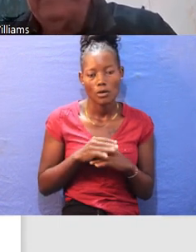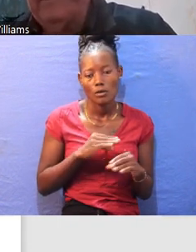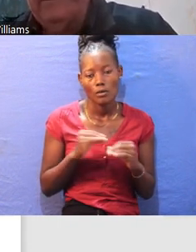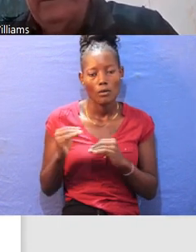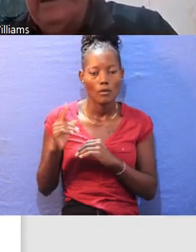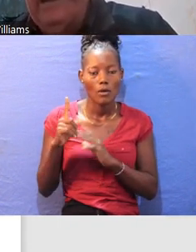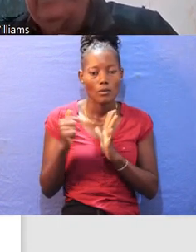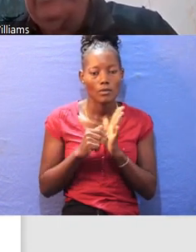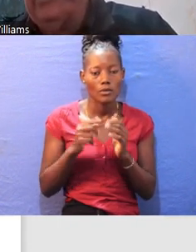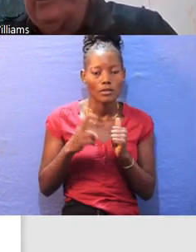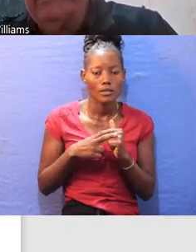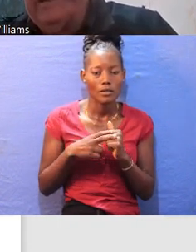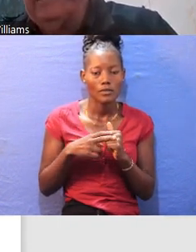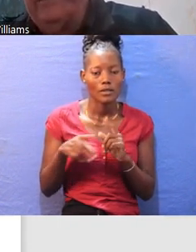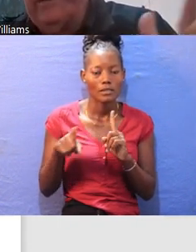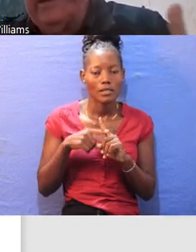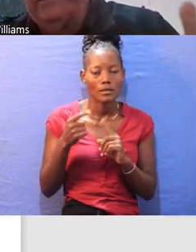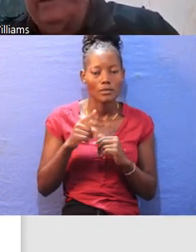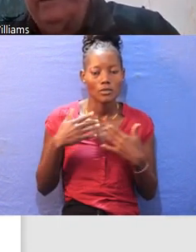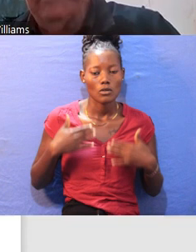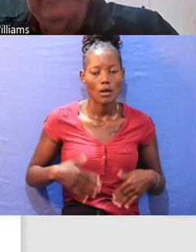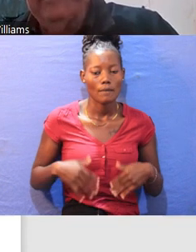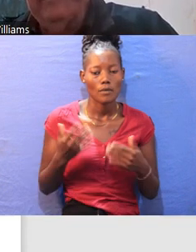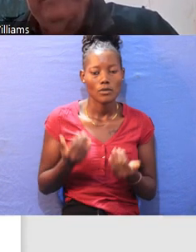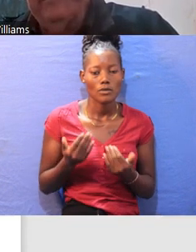weight. I had a young man that ran